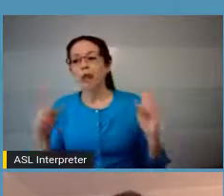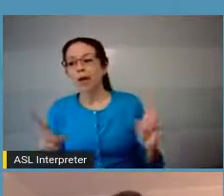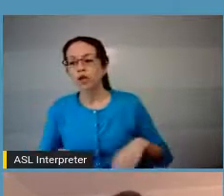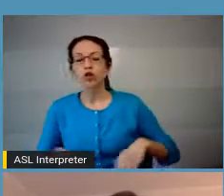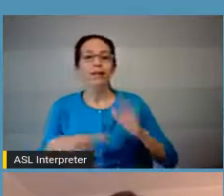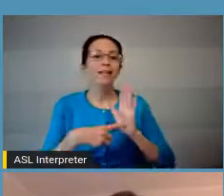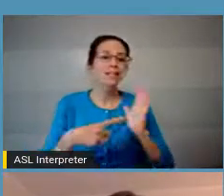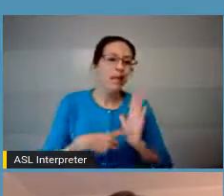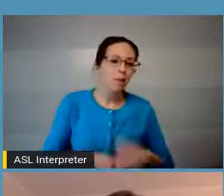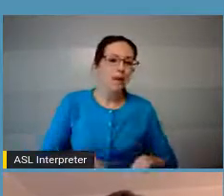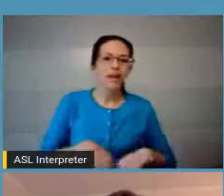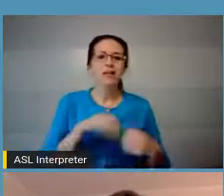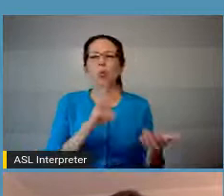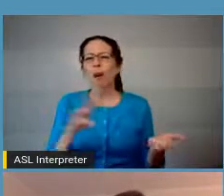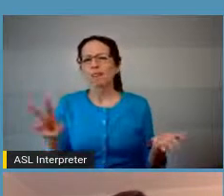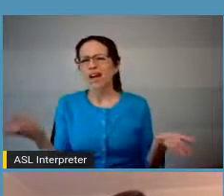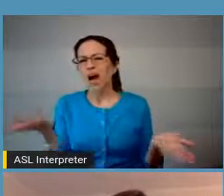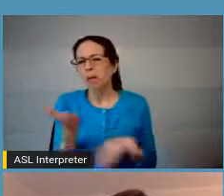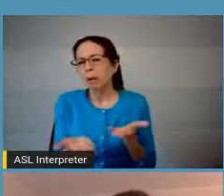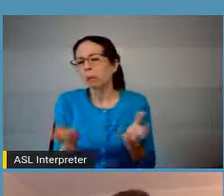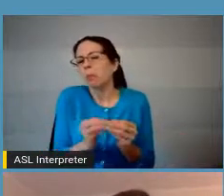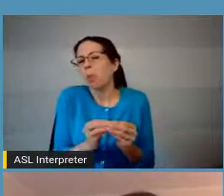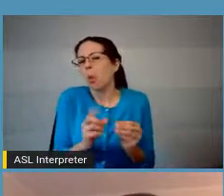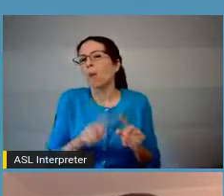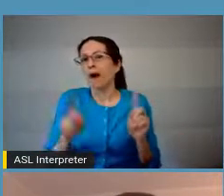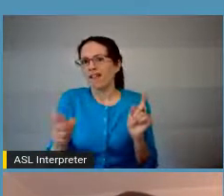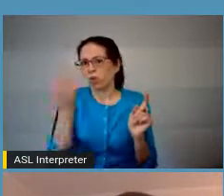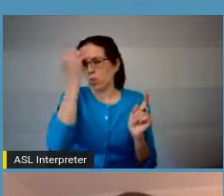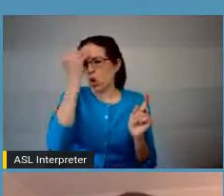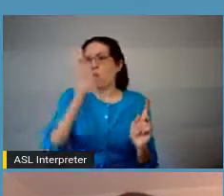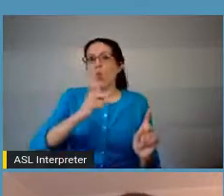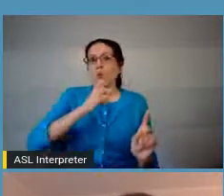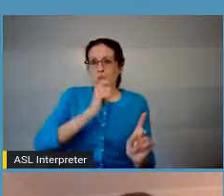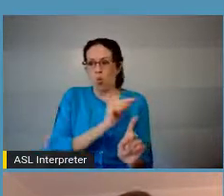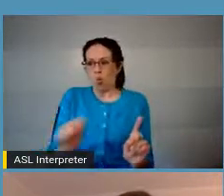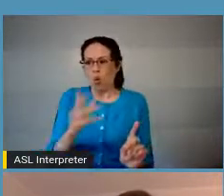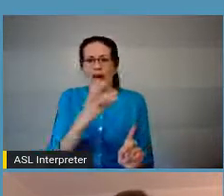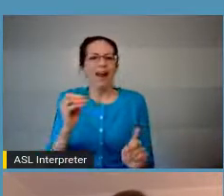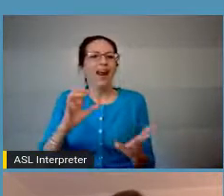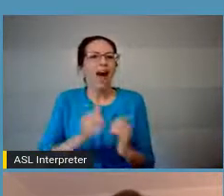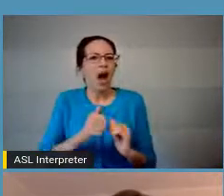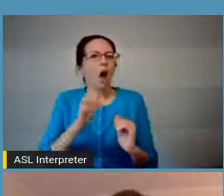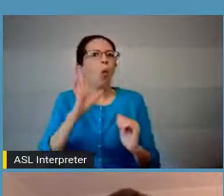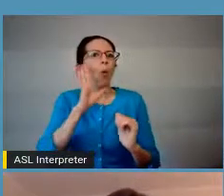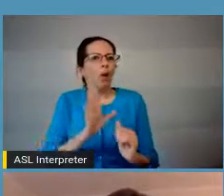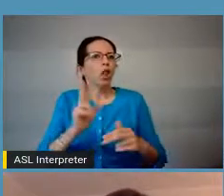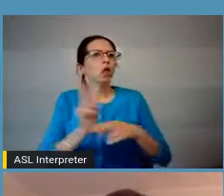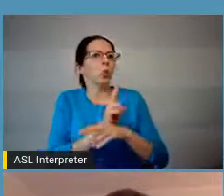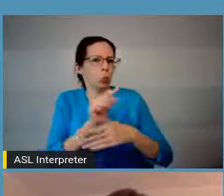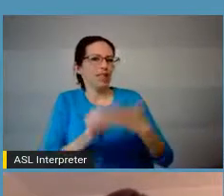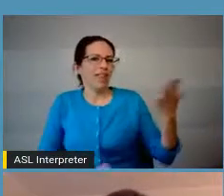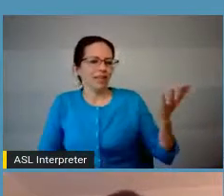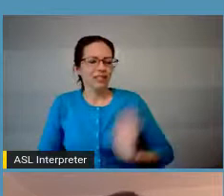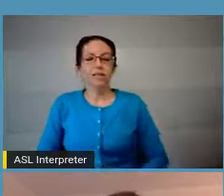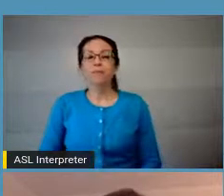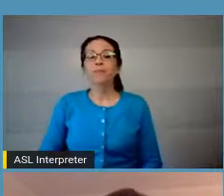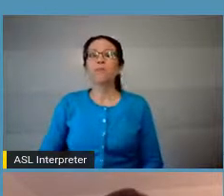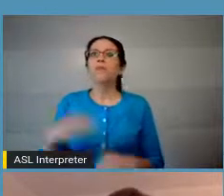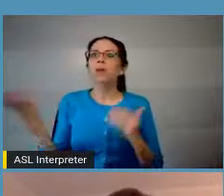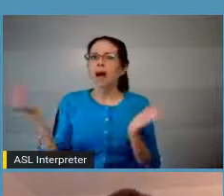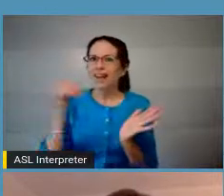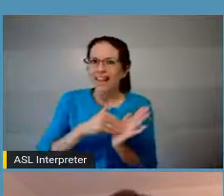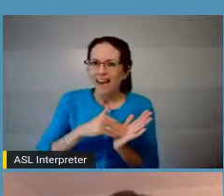some others, but you need to know who they are and how they expect to get this stuff and use it. Again, this interacts with